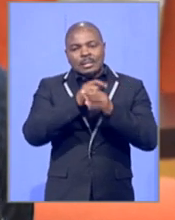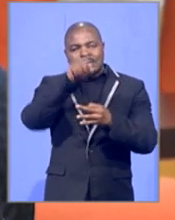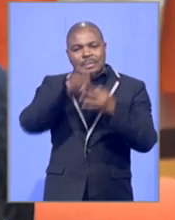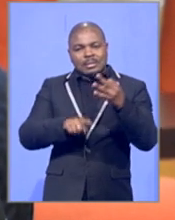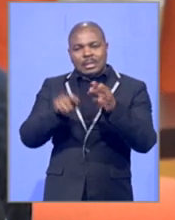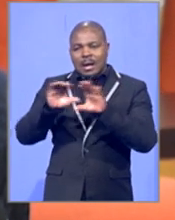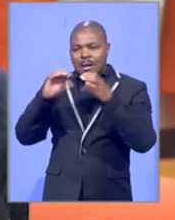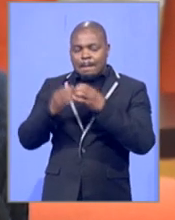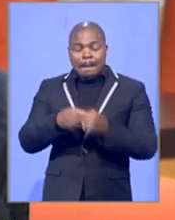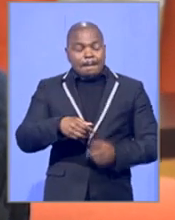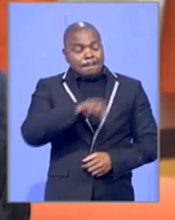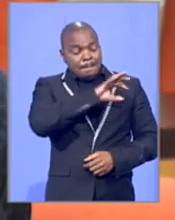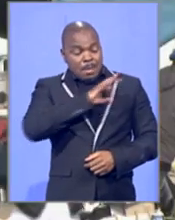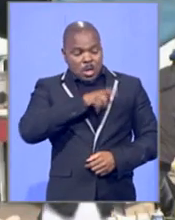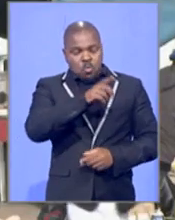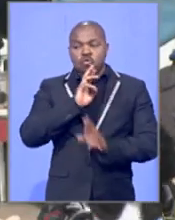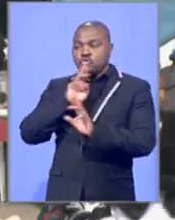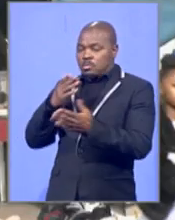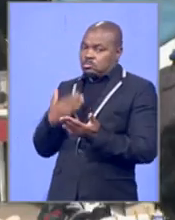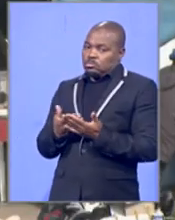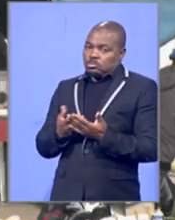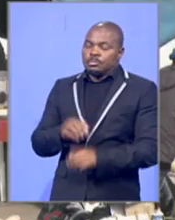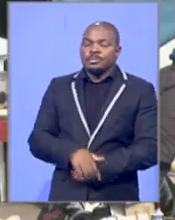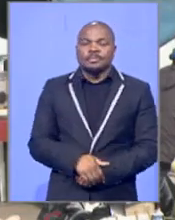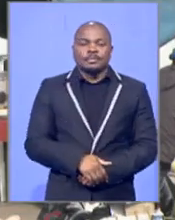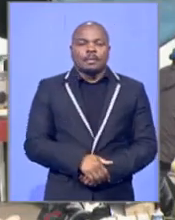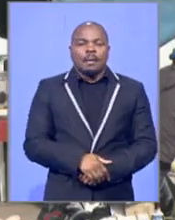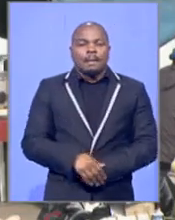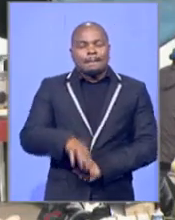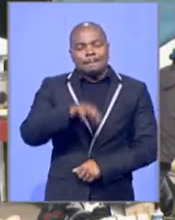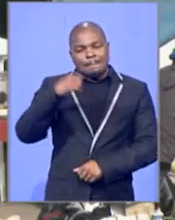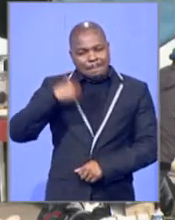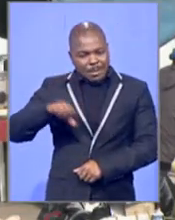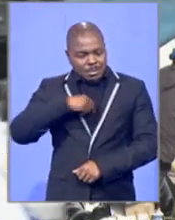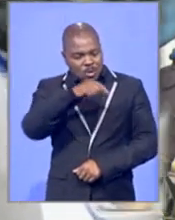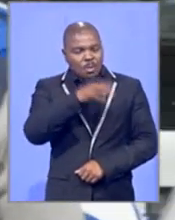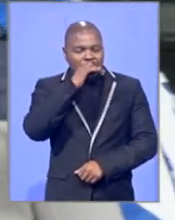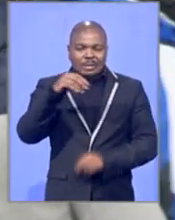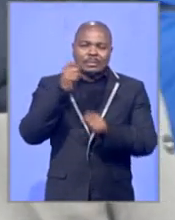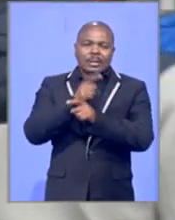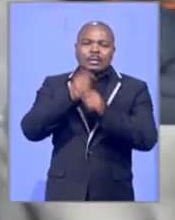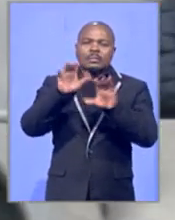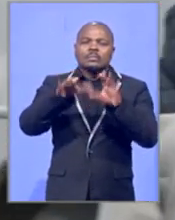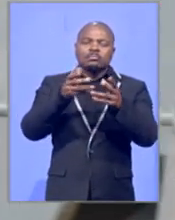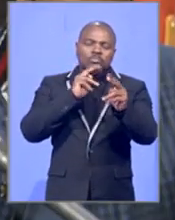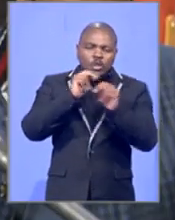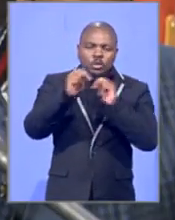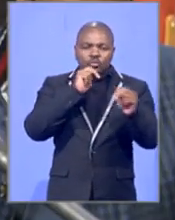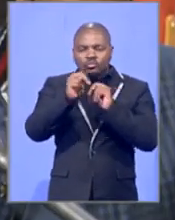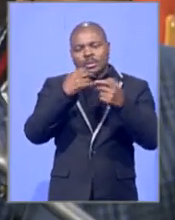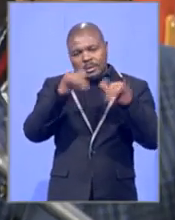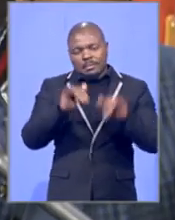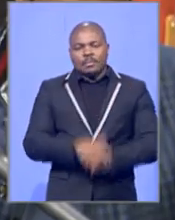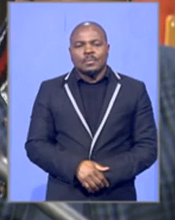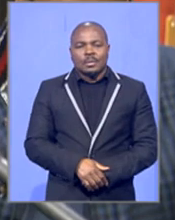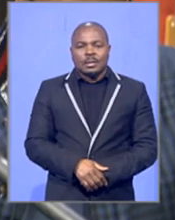So the mayor can respond to that. Ba mmasepala ba re ba gare ba rerišana le industry ya ditekesi. The problem